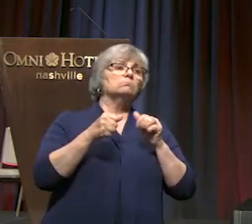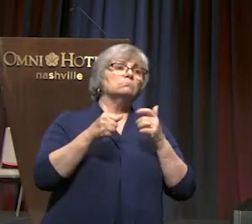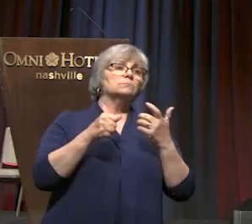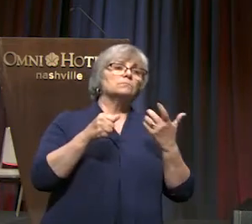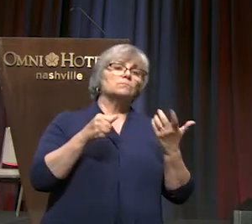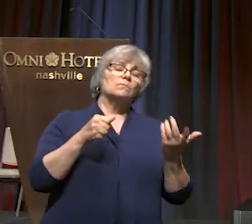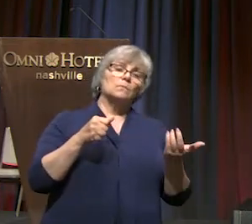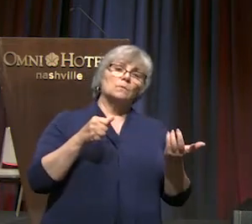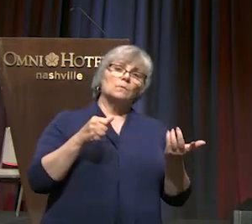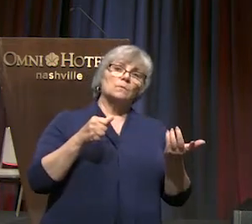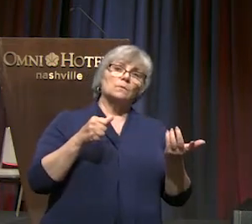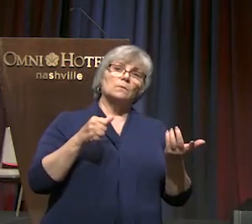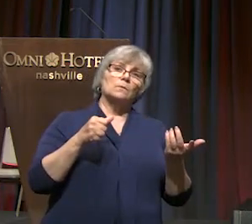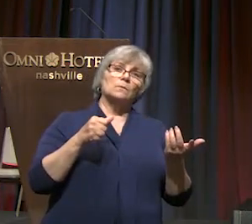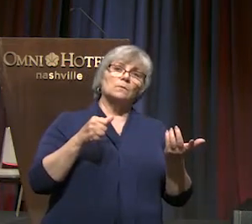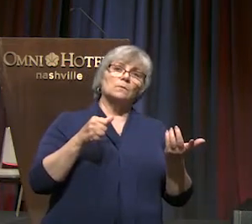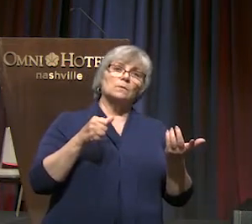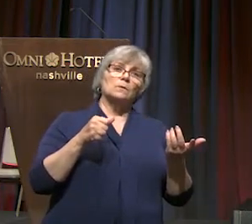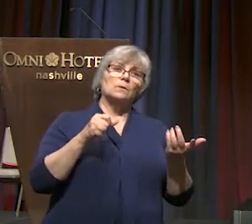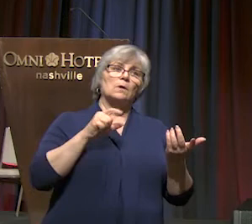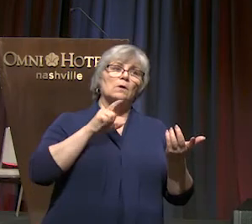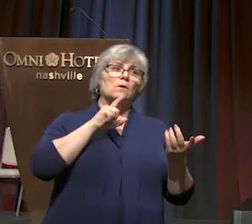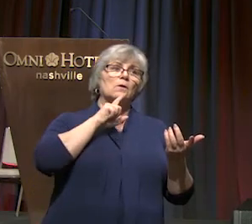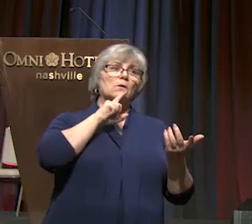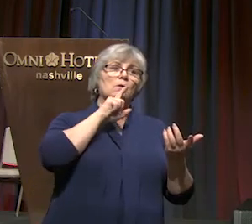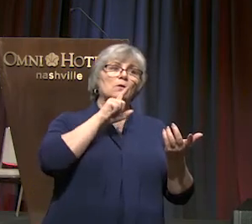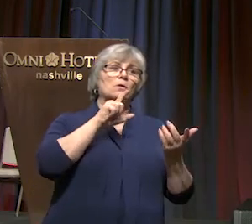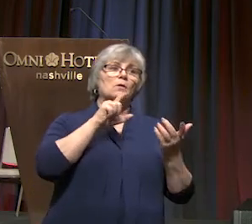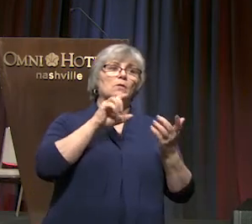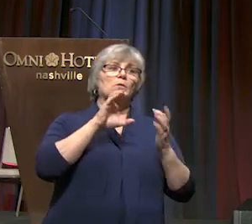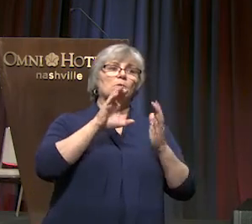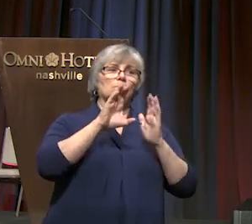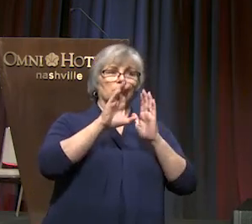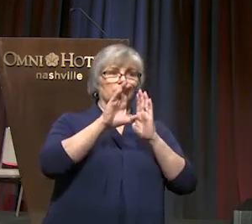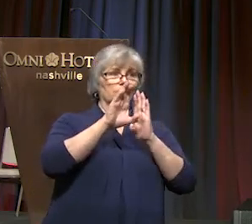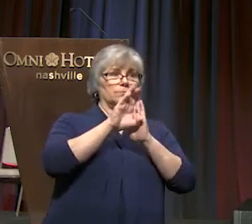the Old Testament scholar, Walter Brueggemann.